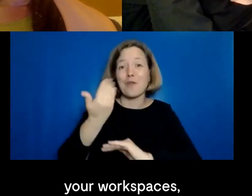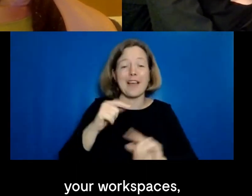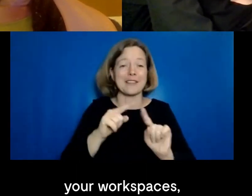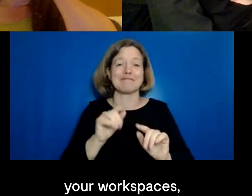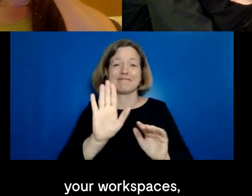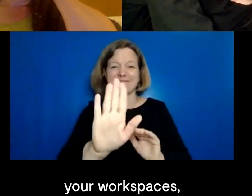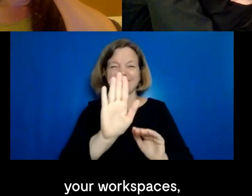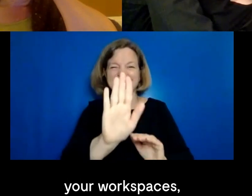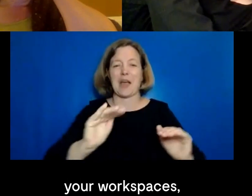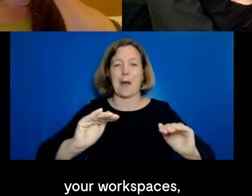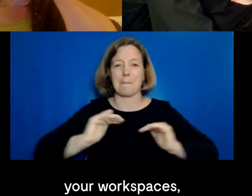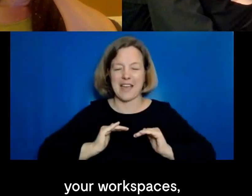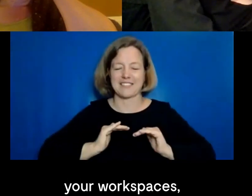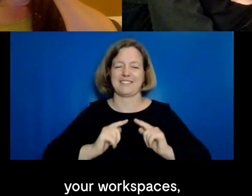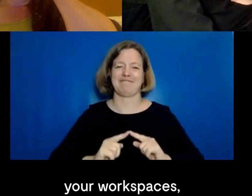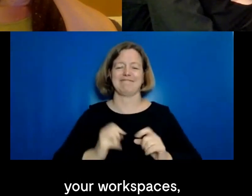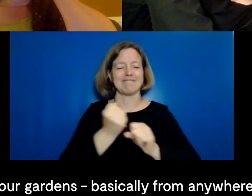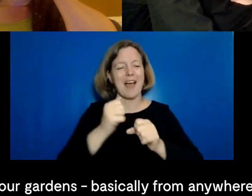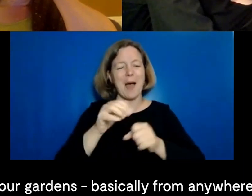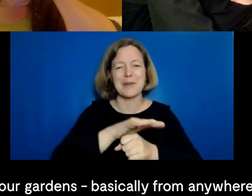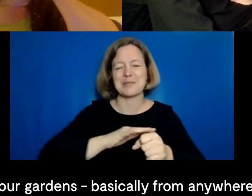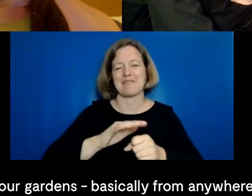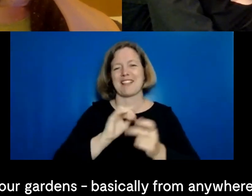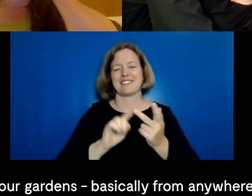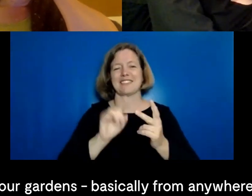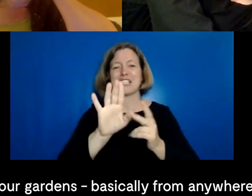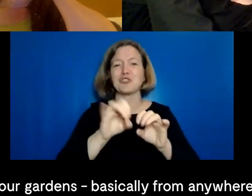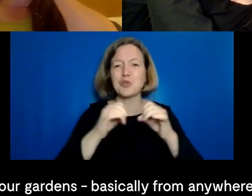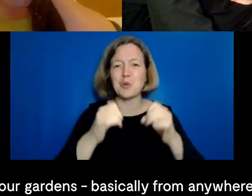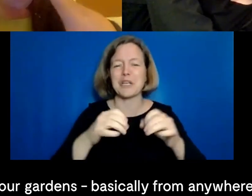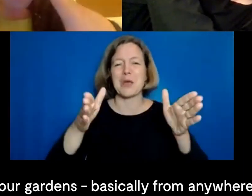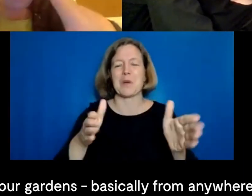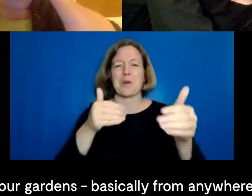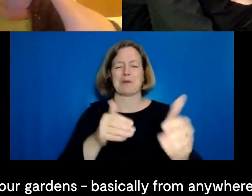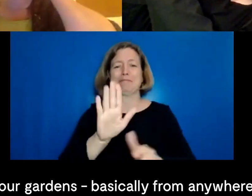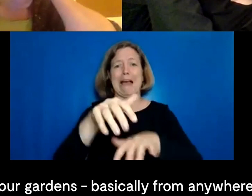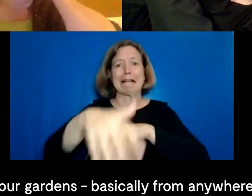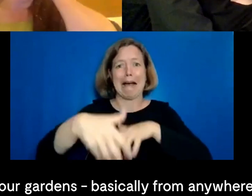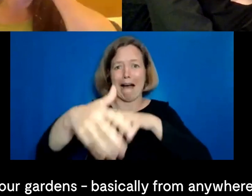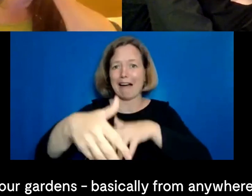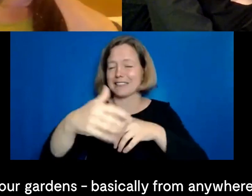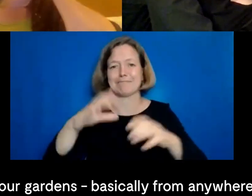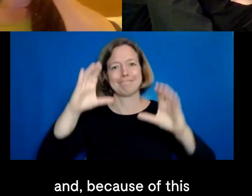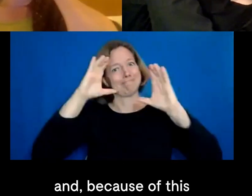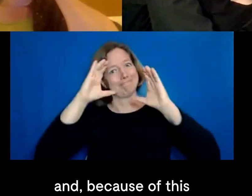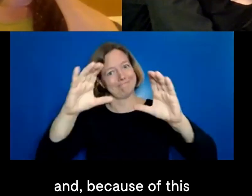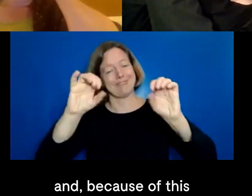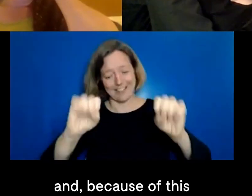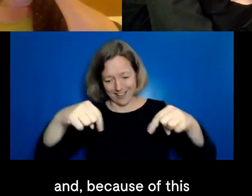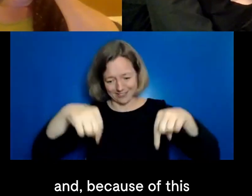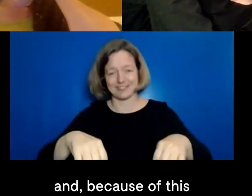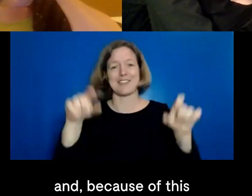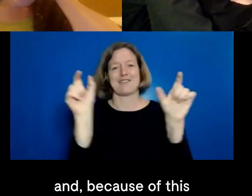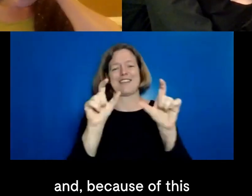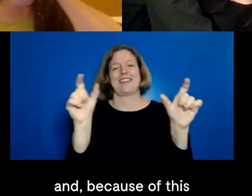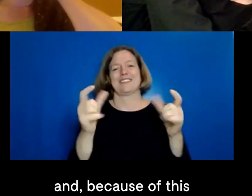workspaces, studios, your bathtubs, your gardens, basically from anywhere where you feel comfortable, and